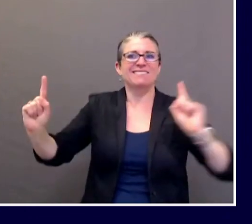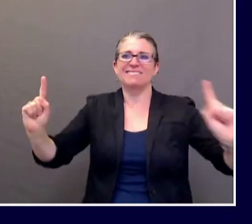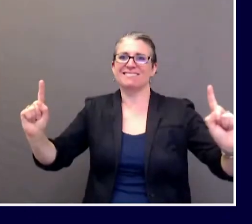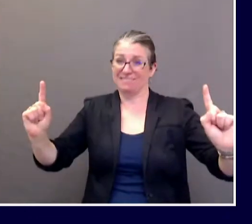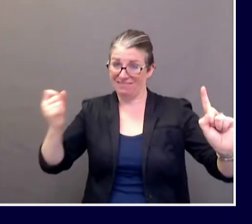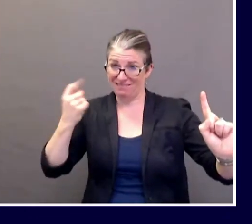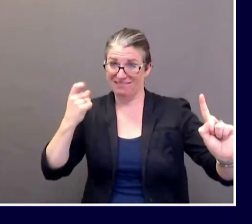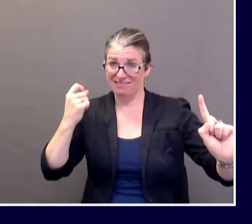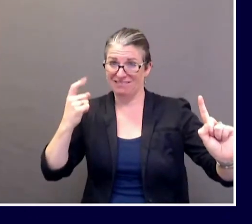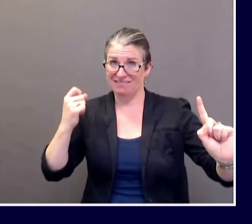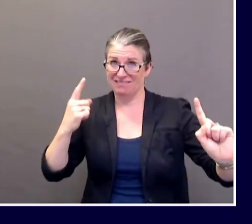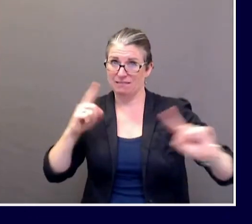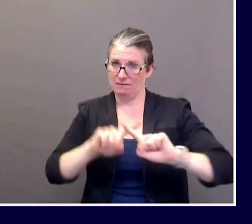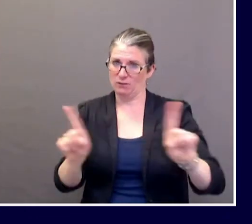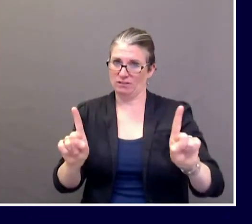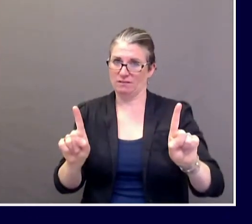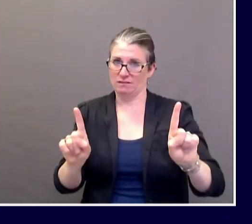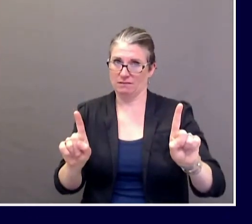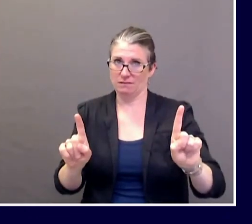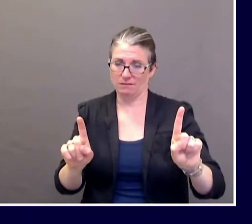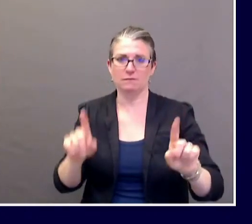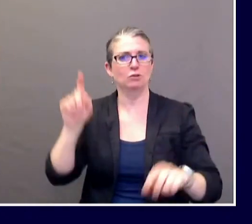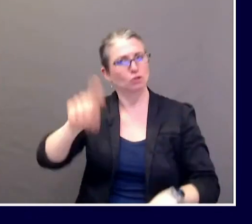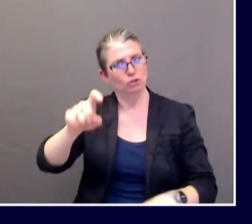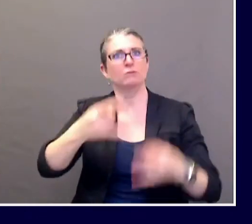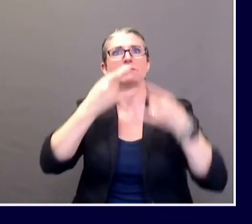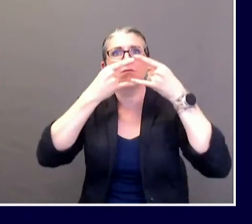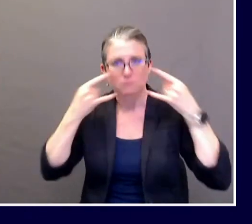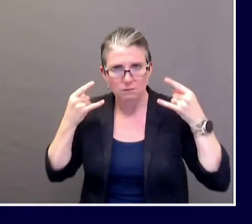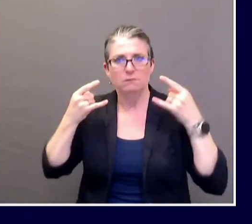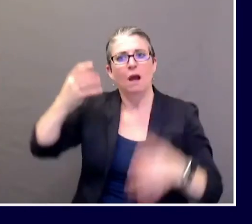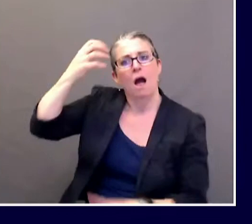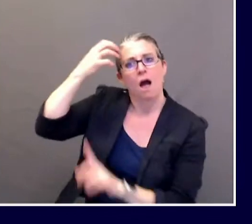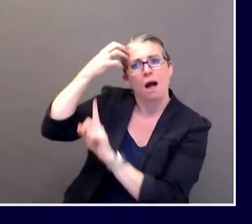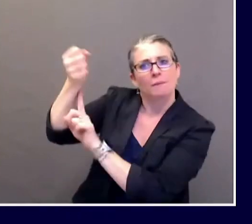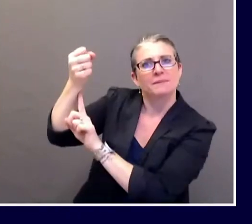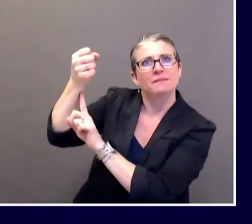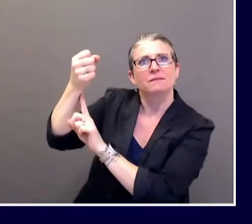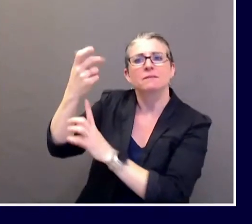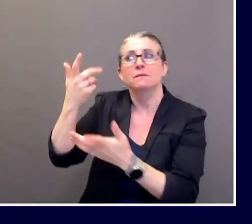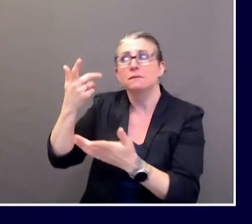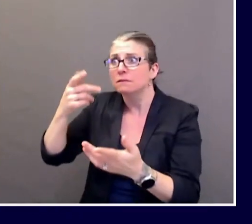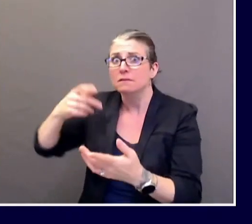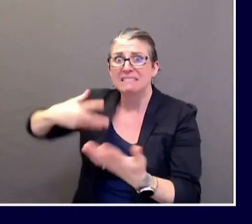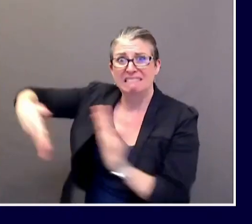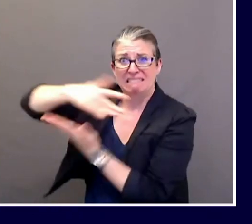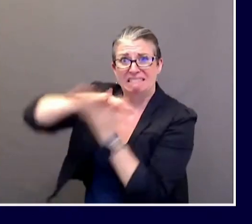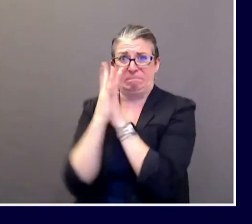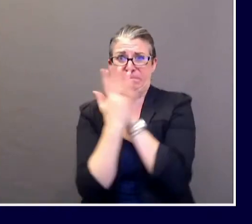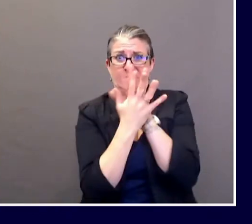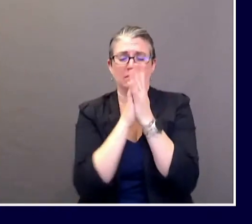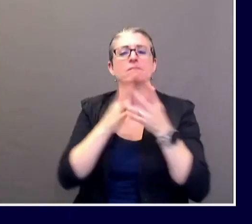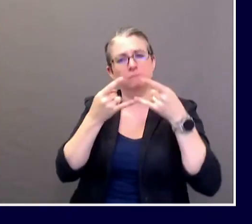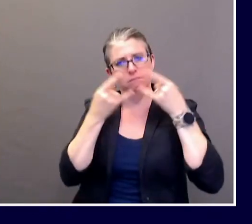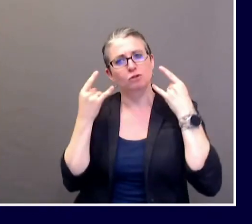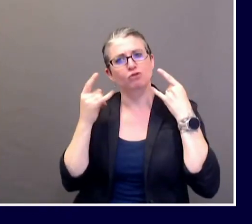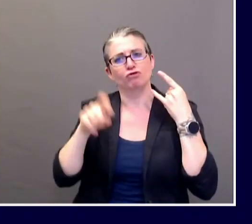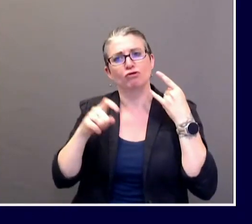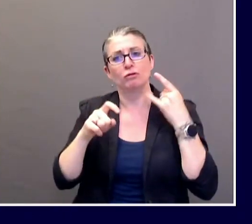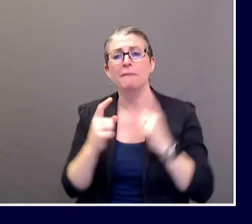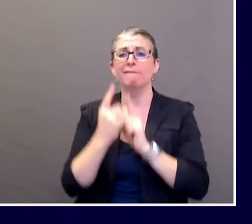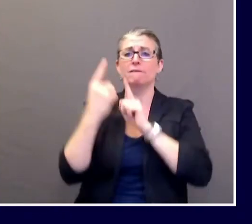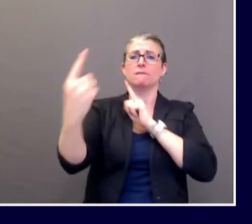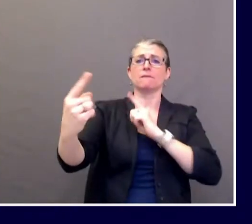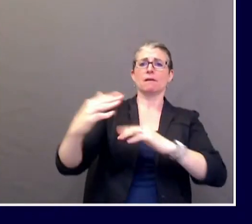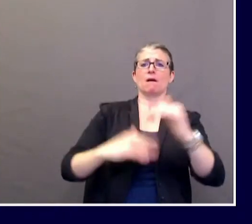makes sense to try to protect yourself and protect others when you're in close quarters. It's exactly right, Brian. We're asking folks to be sensible. Maine